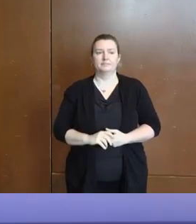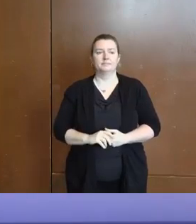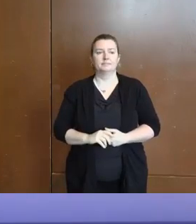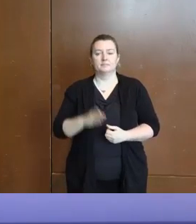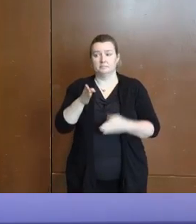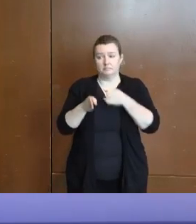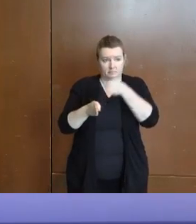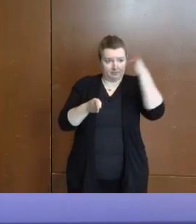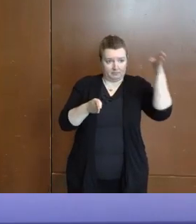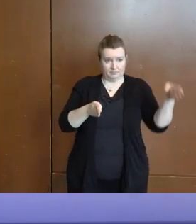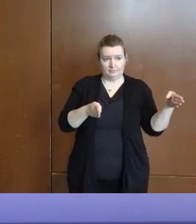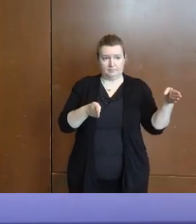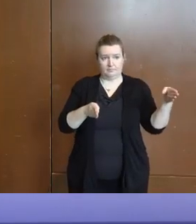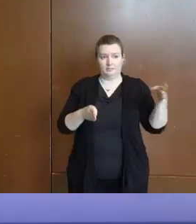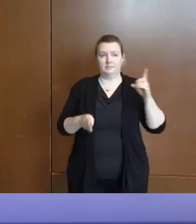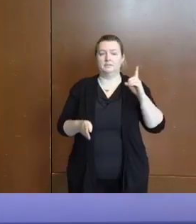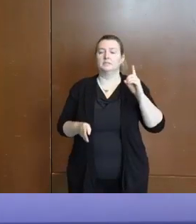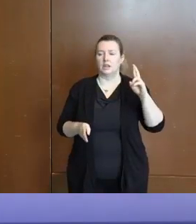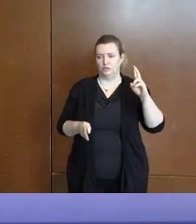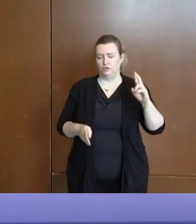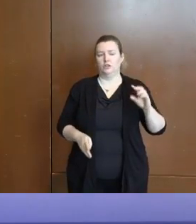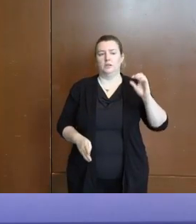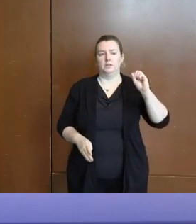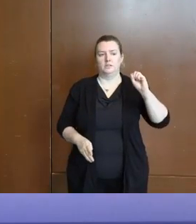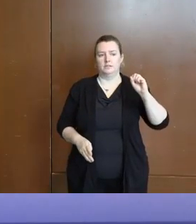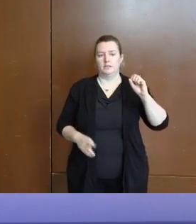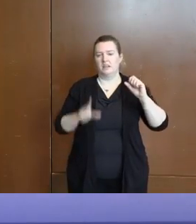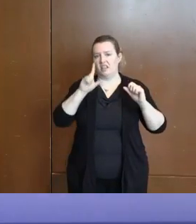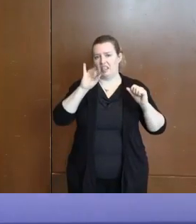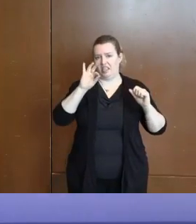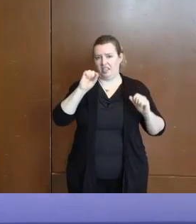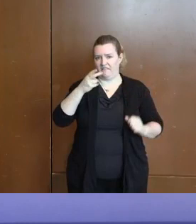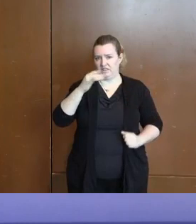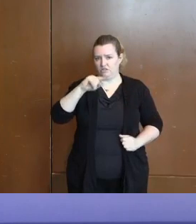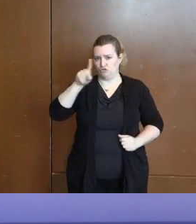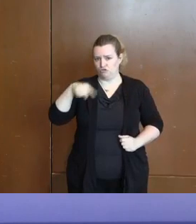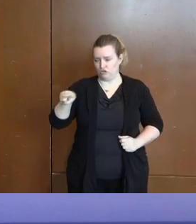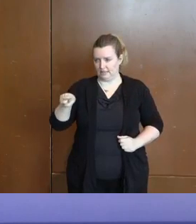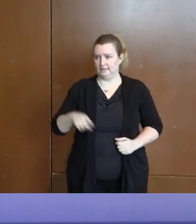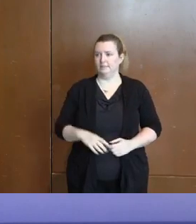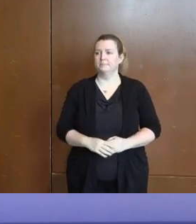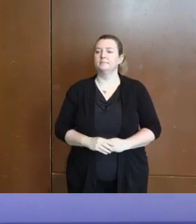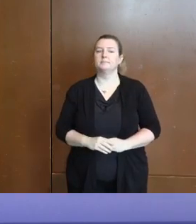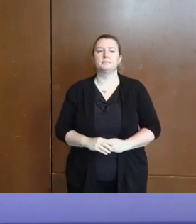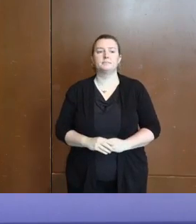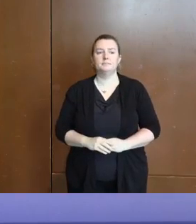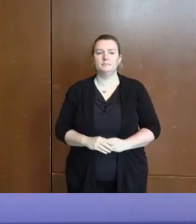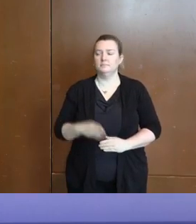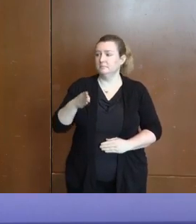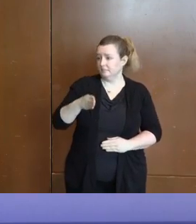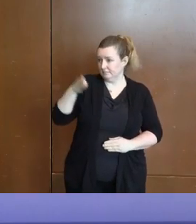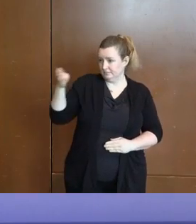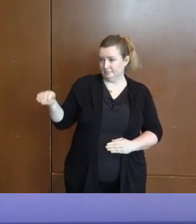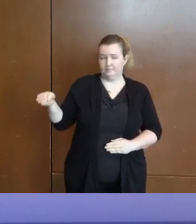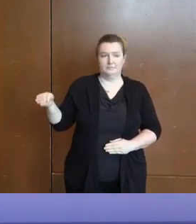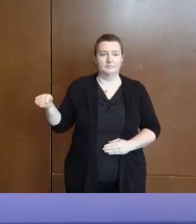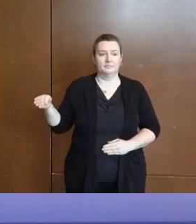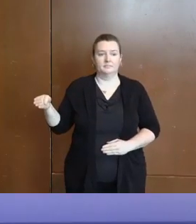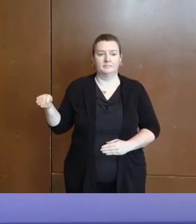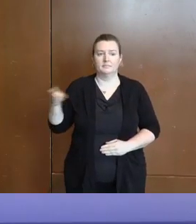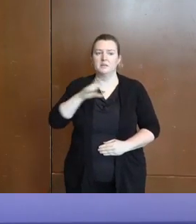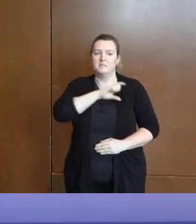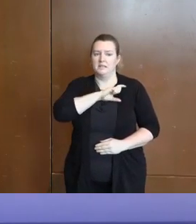Lifshitz, great to have you with us, as always. To my left, Superintendent of the State Police, Colonel Pat Callahan. Director of the